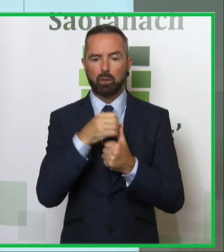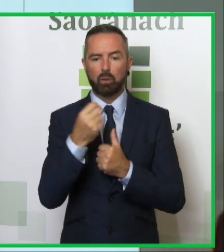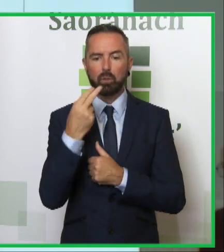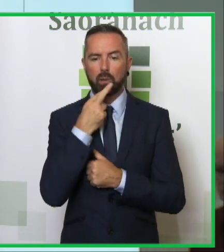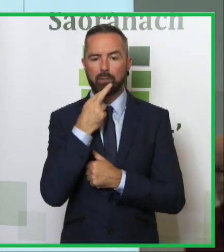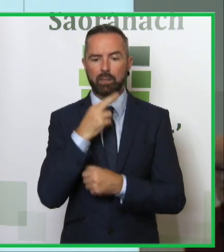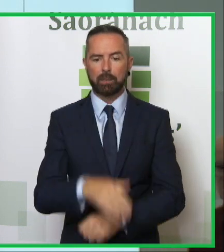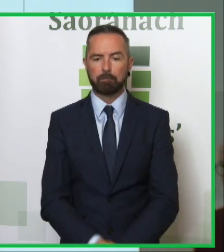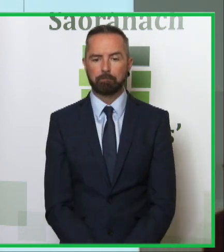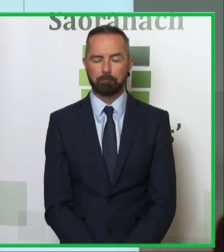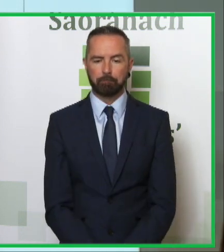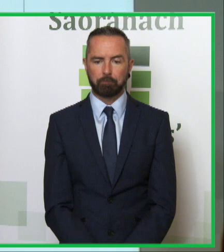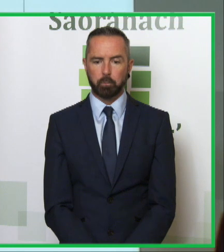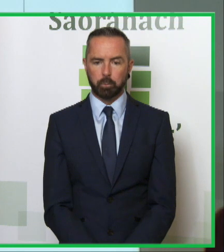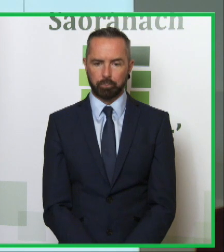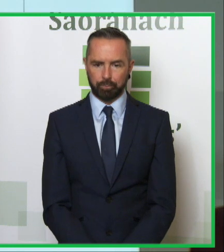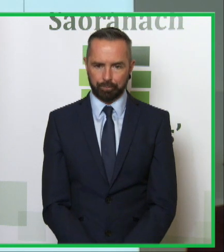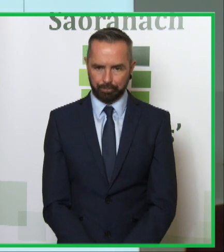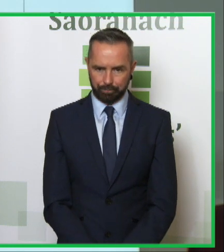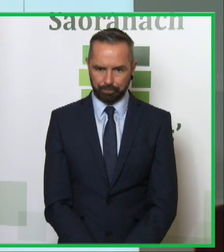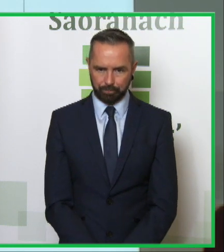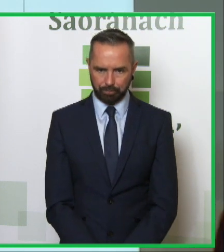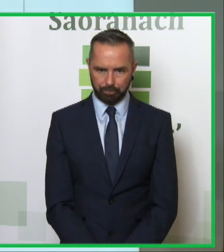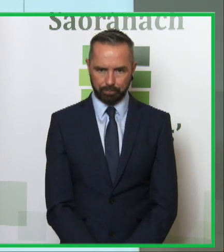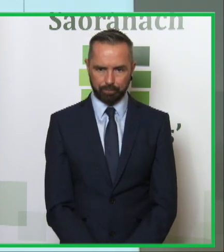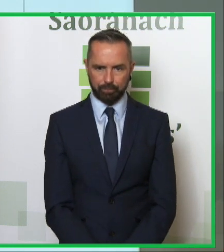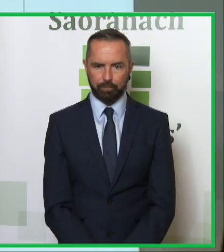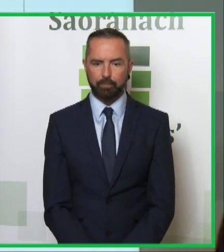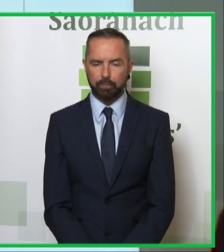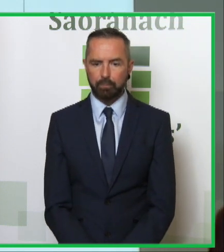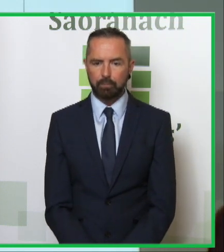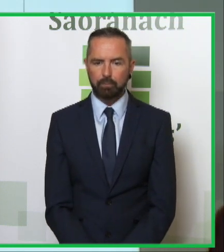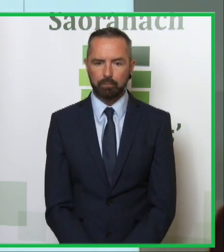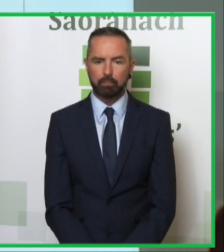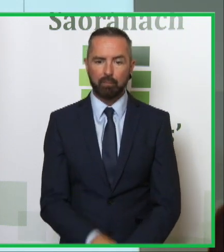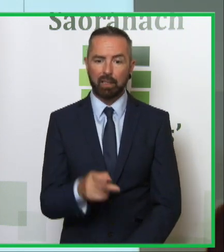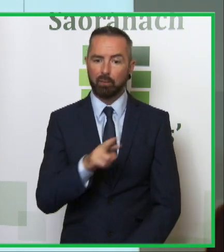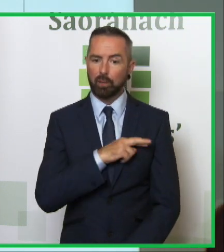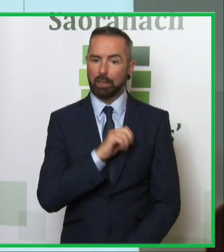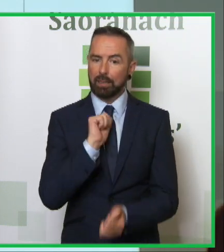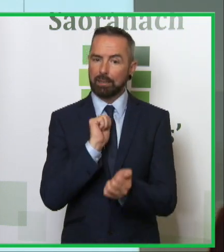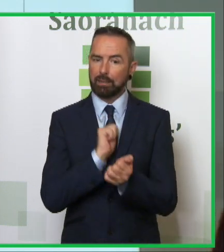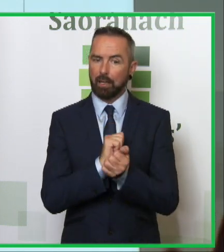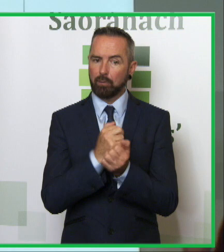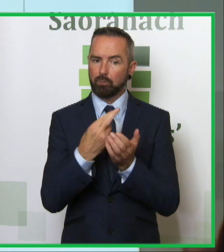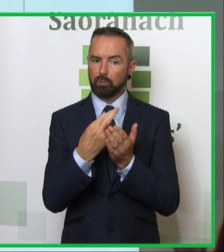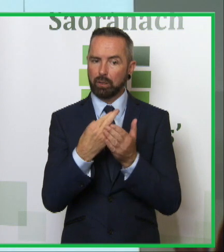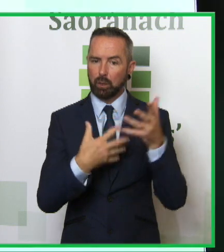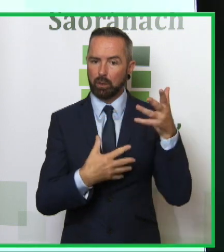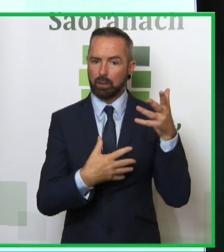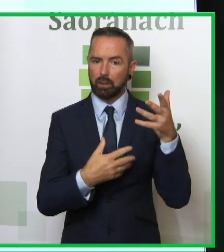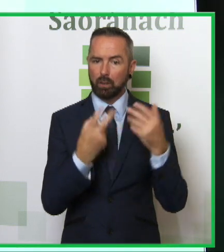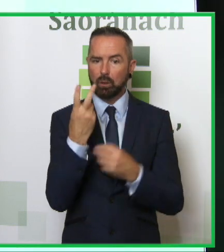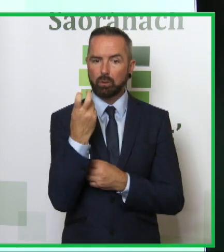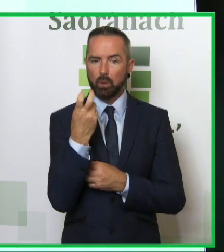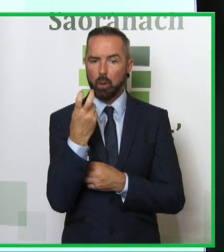to. So this one has actually ended up as a very tight result. We now have 2 people left at this